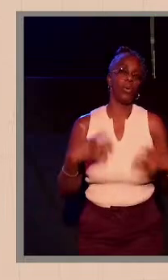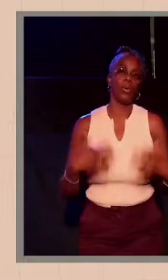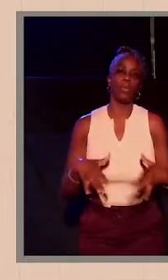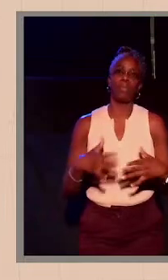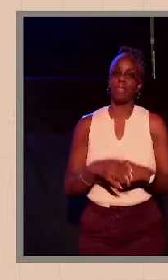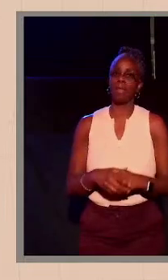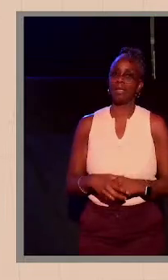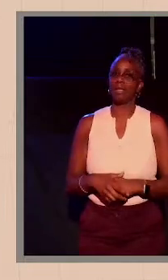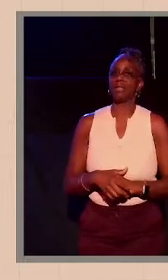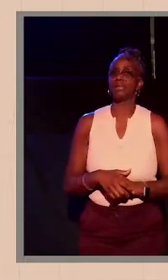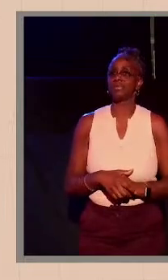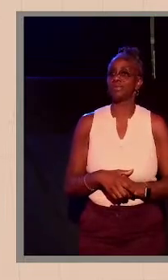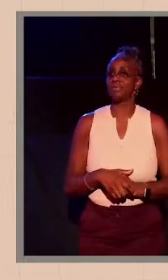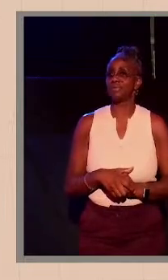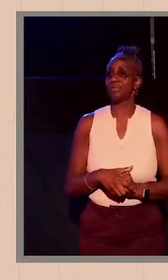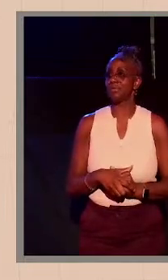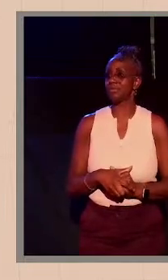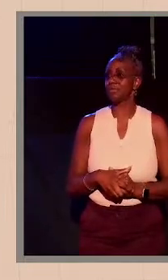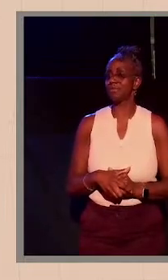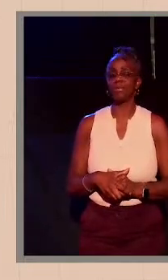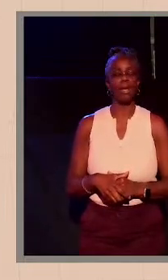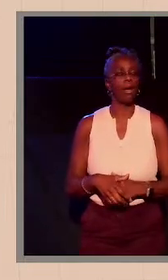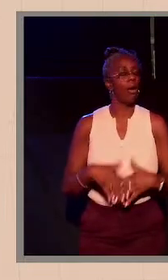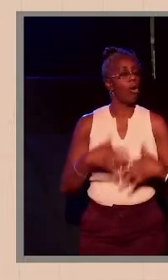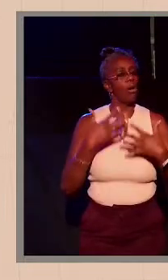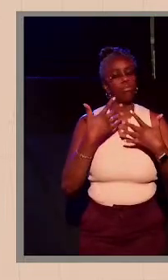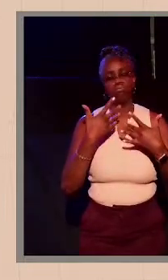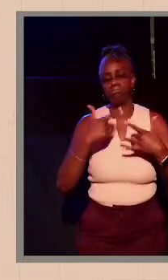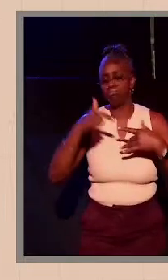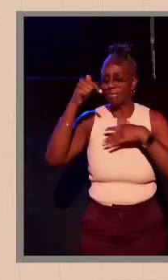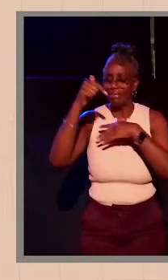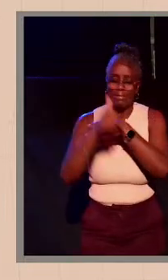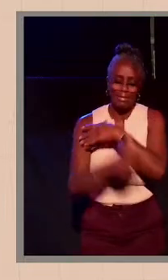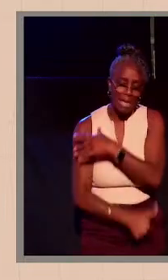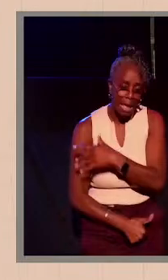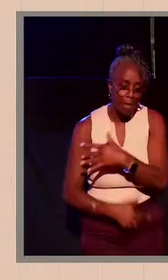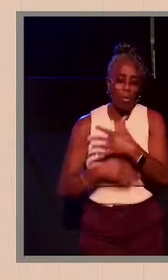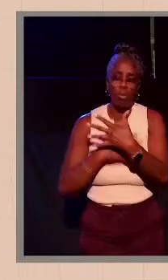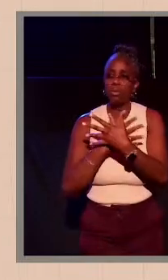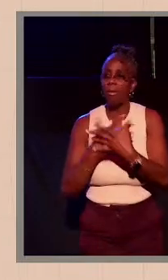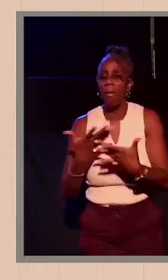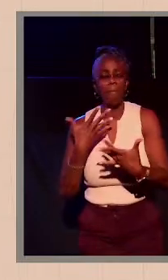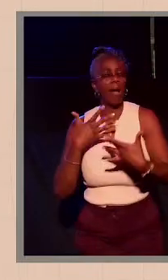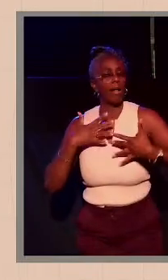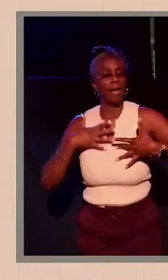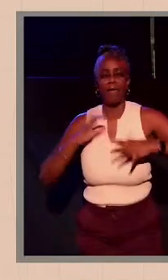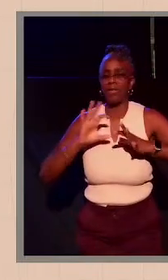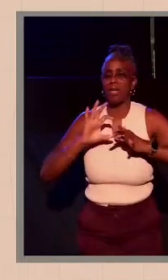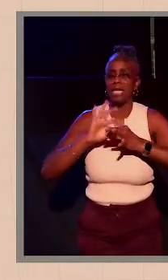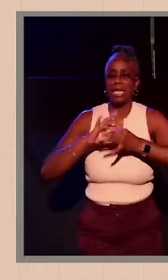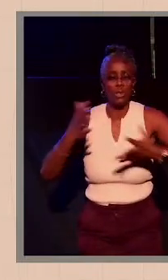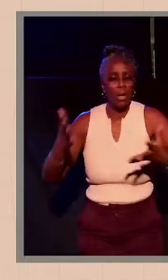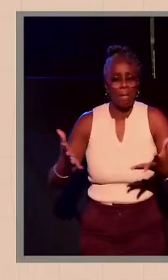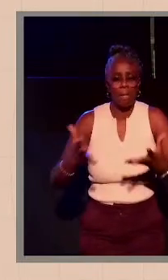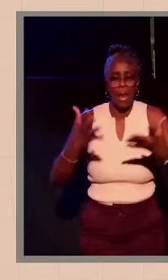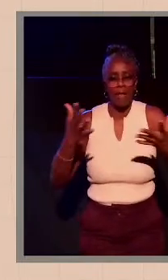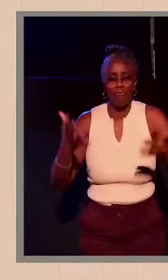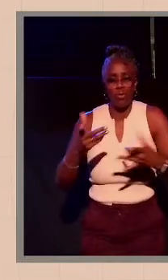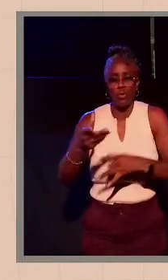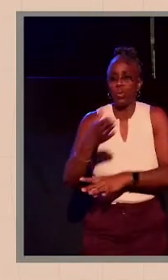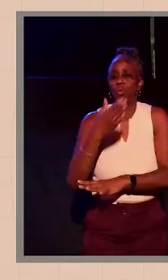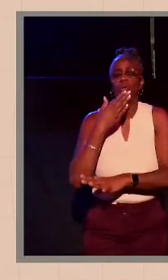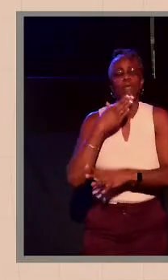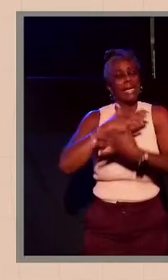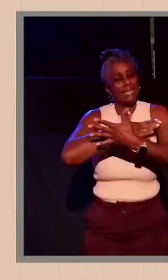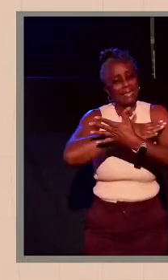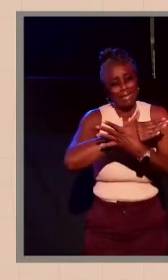mean, there's so much depth in this tech, isn't there? But also, I really do like the connection between the playfulness of it when you're just using it is really clear, isn't